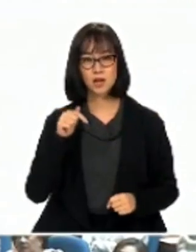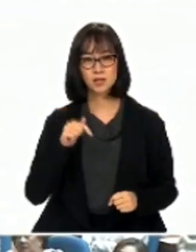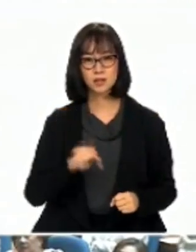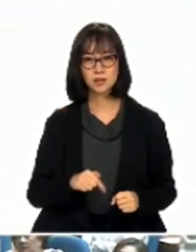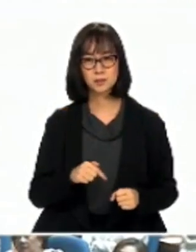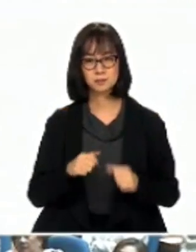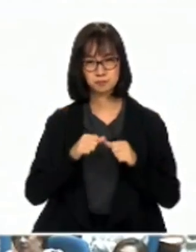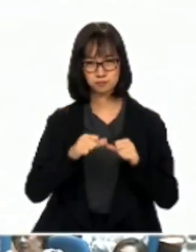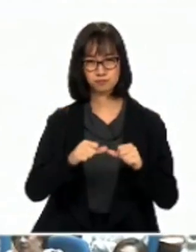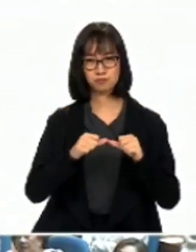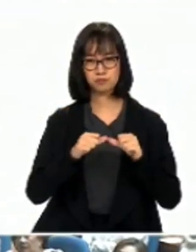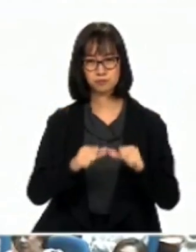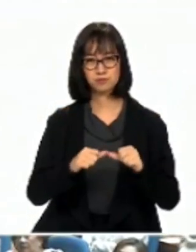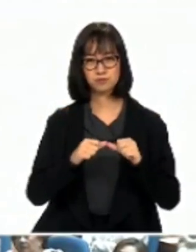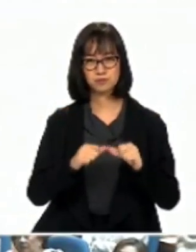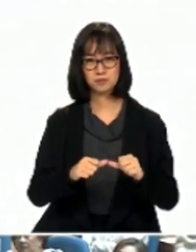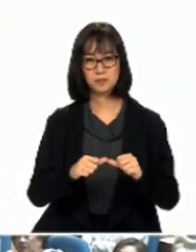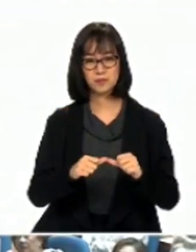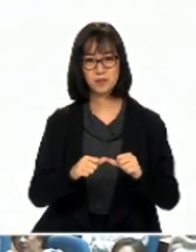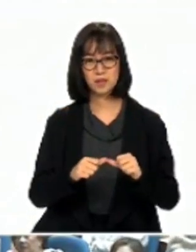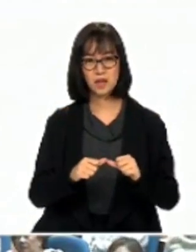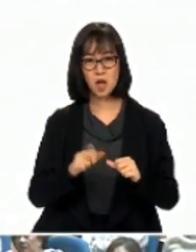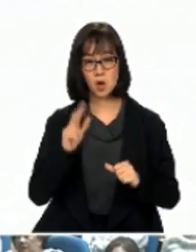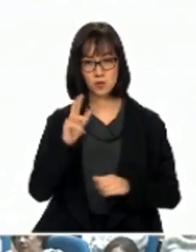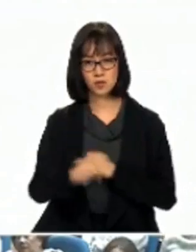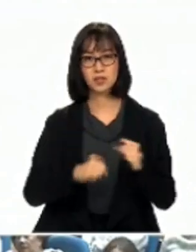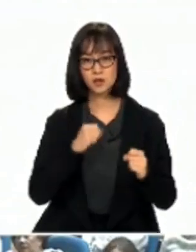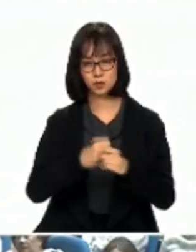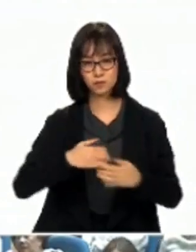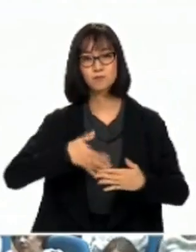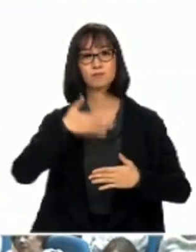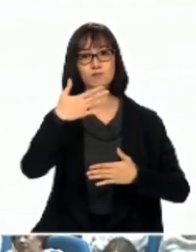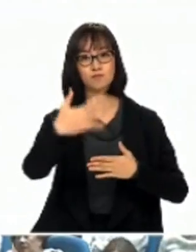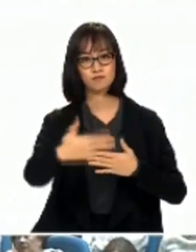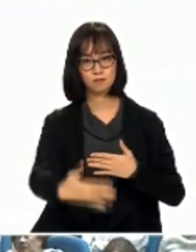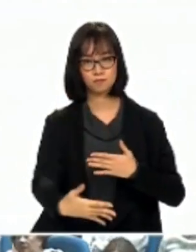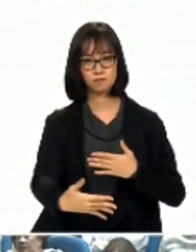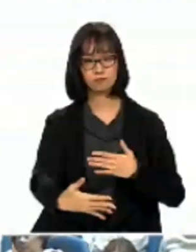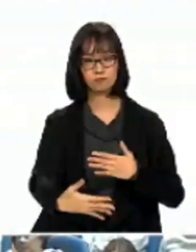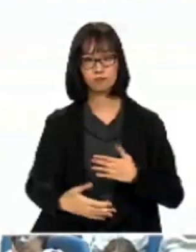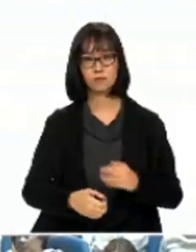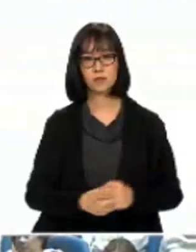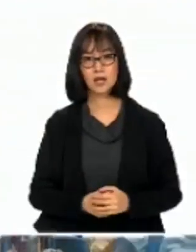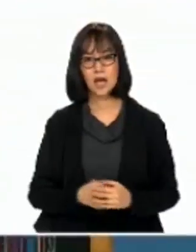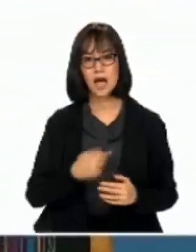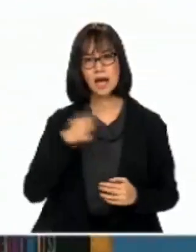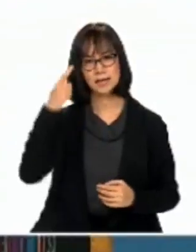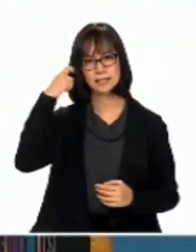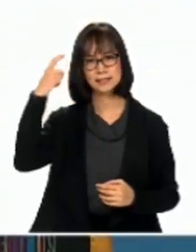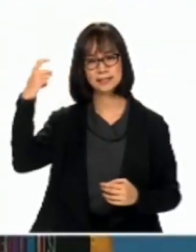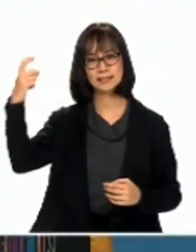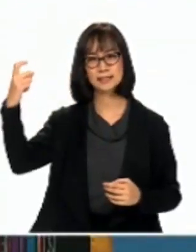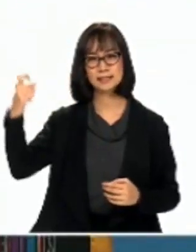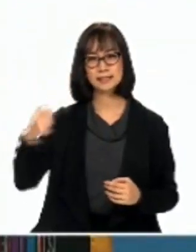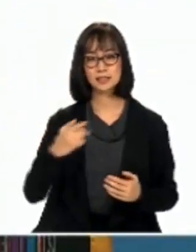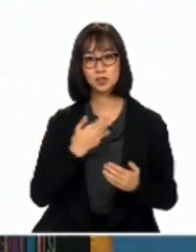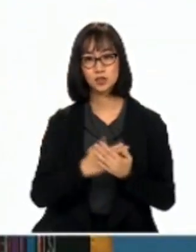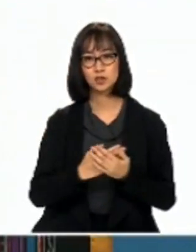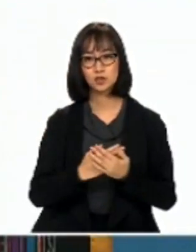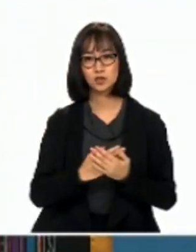fervor in the next 3 years and beyond. I dream of glowing days ahead for every